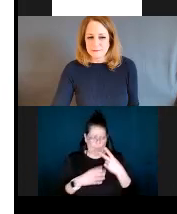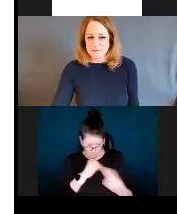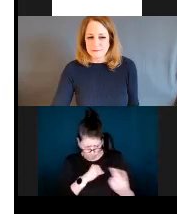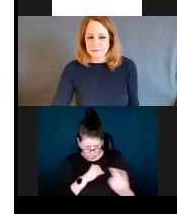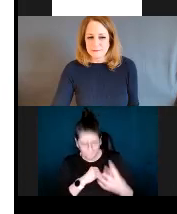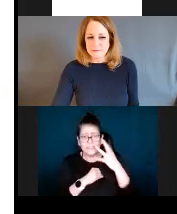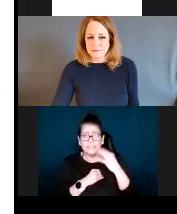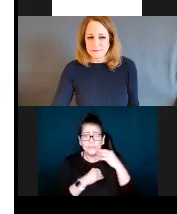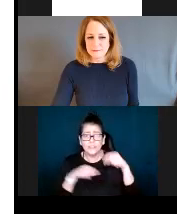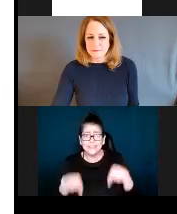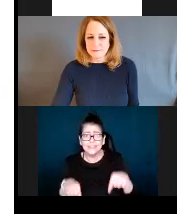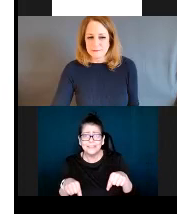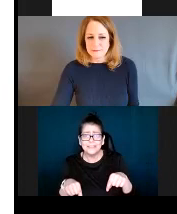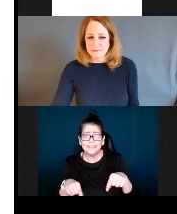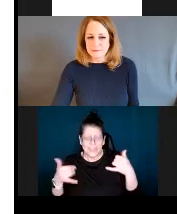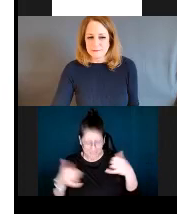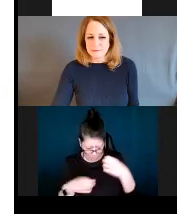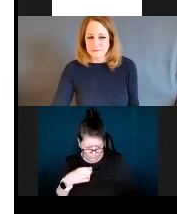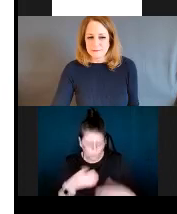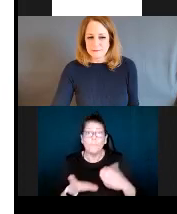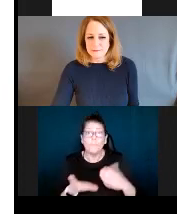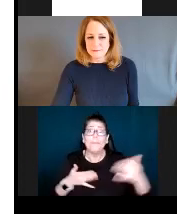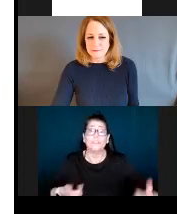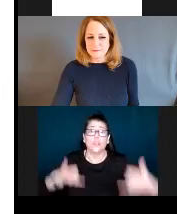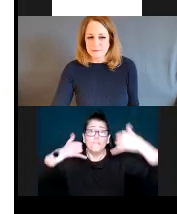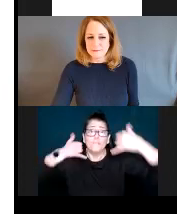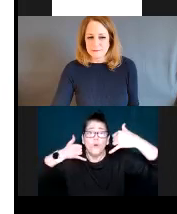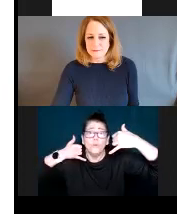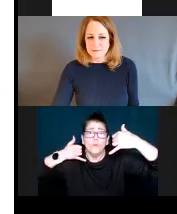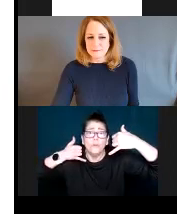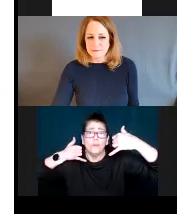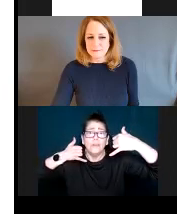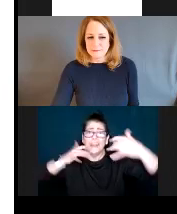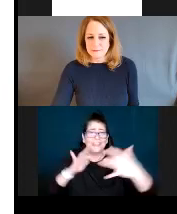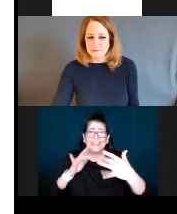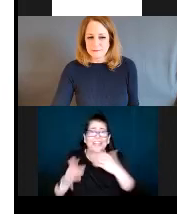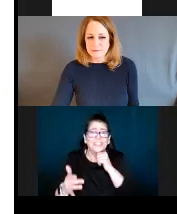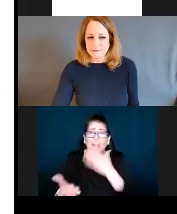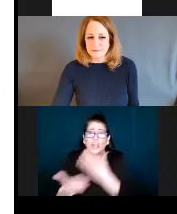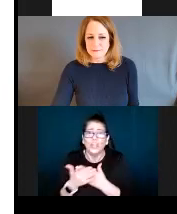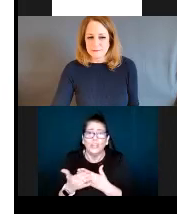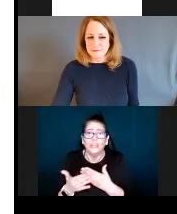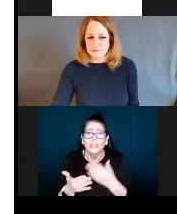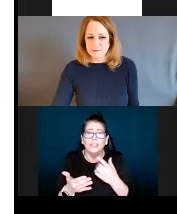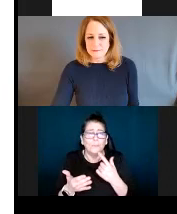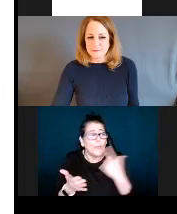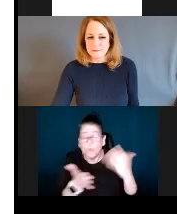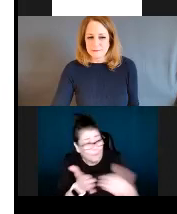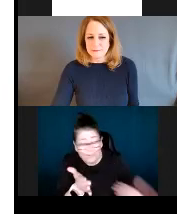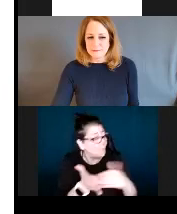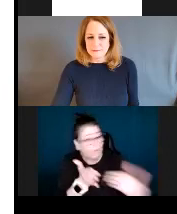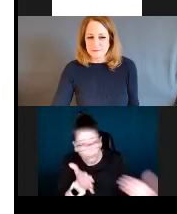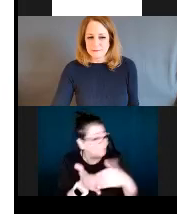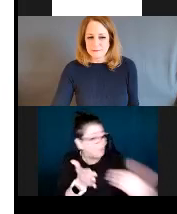it difficult? Maybe if you're on the phone, it's a bad connection and you can't hear well. Maybe you're both distracted